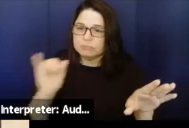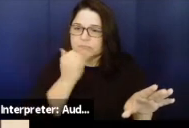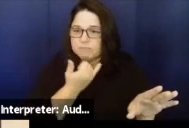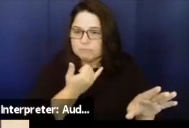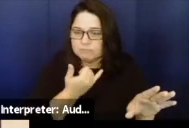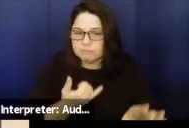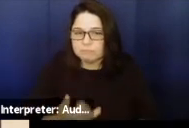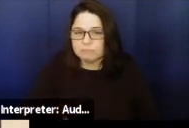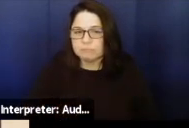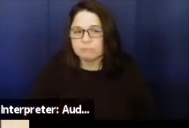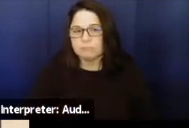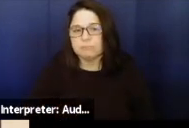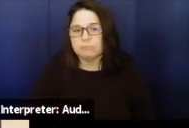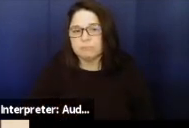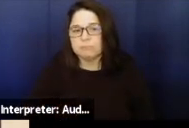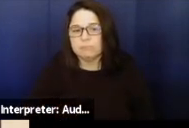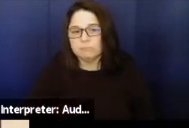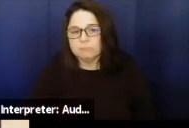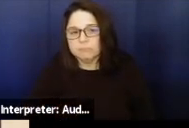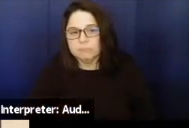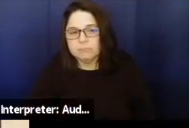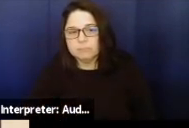it printed backwards.